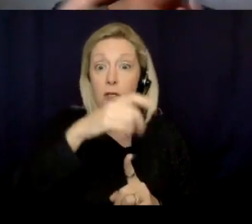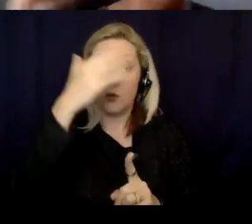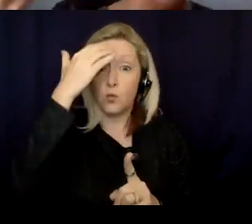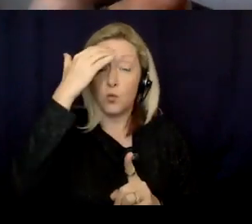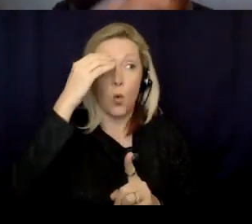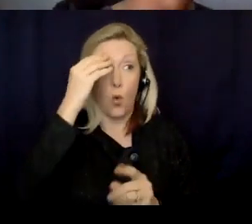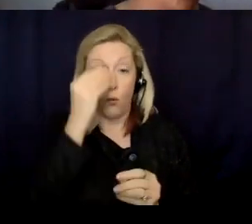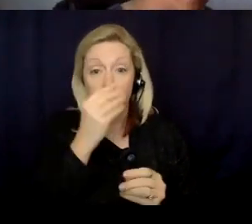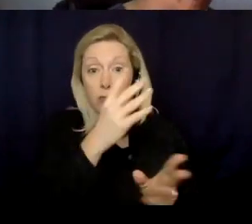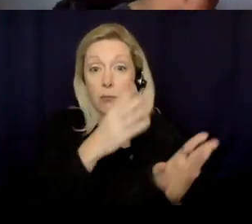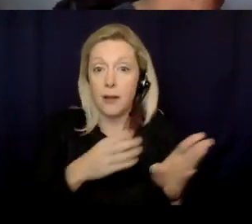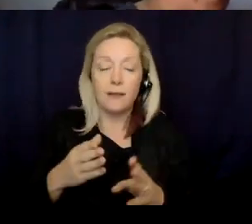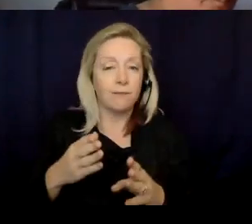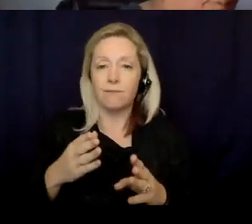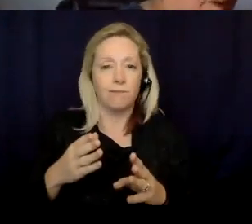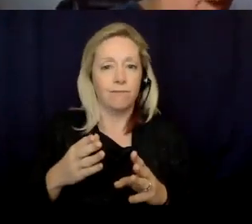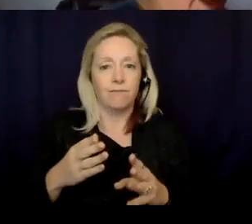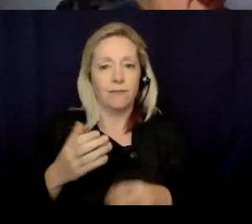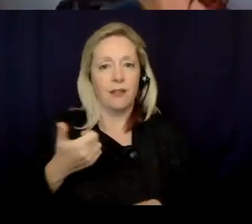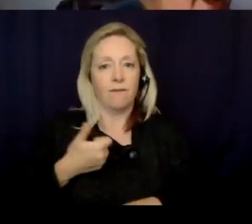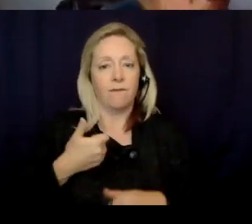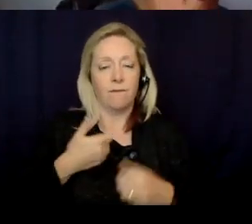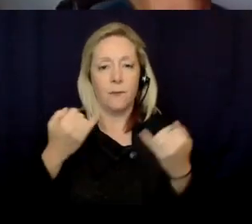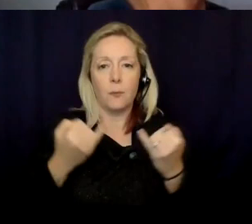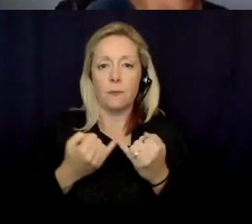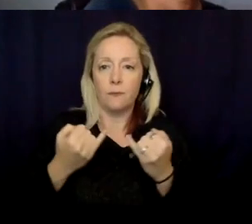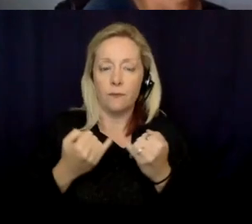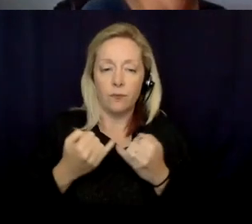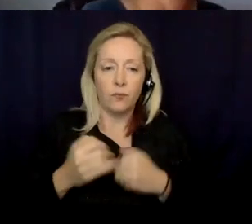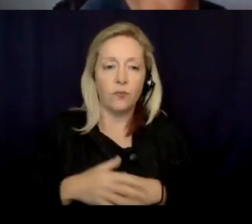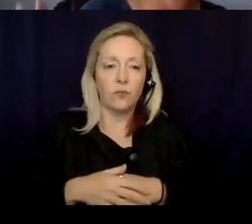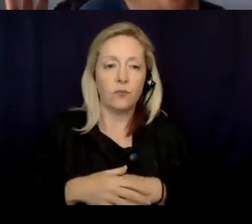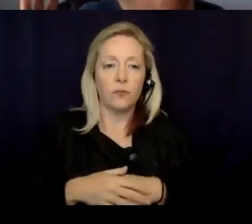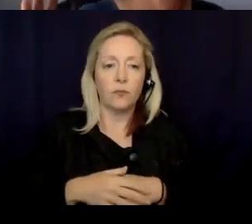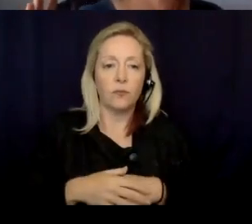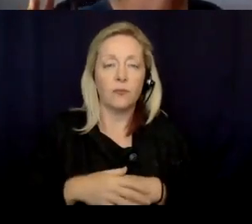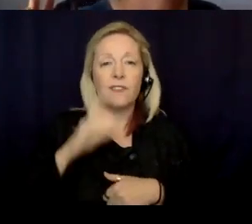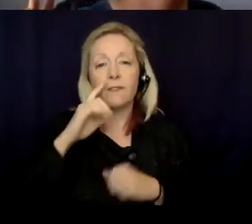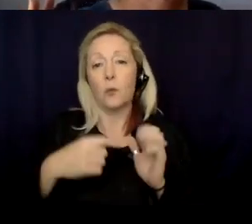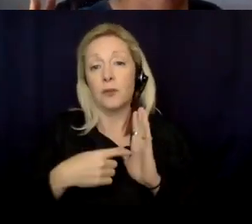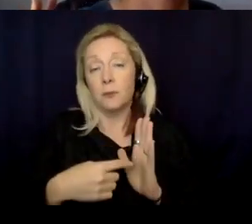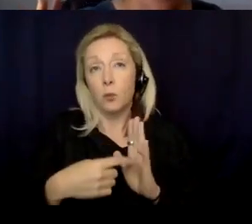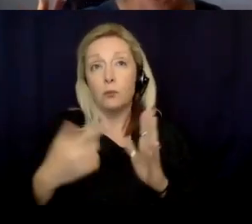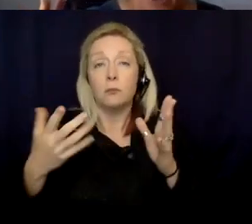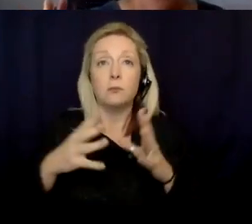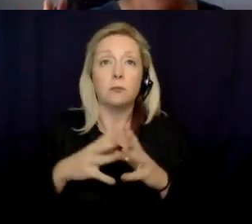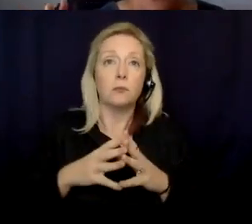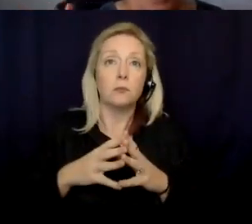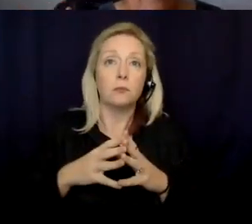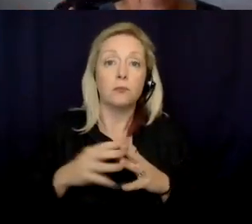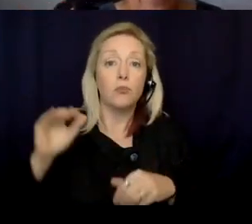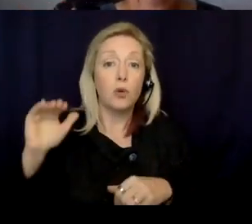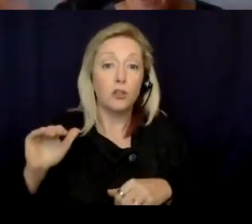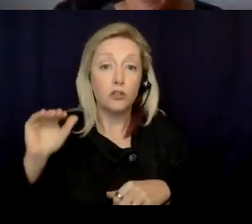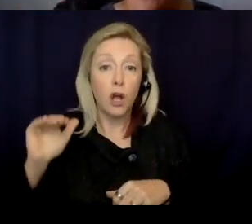or could be a part of their plan. And so that's where you might find a child that will